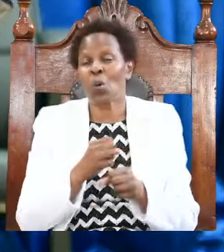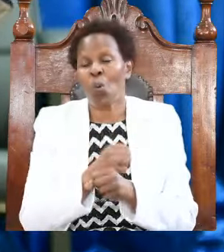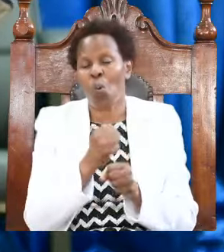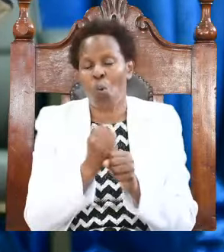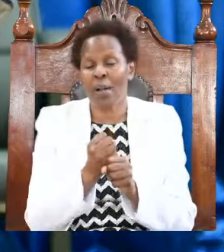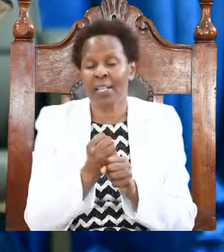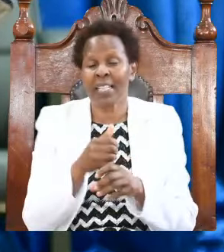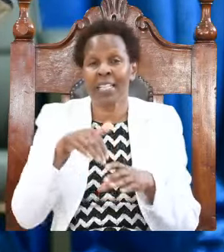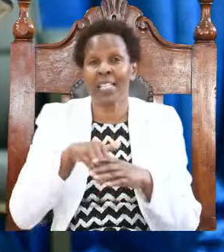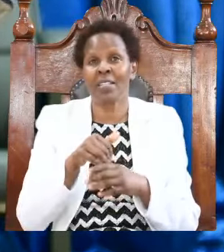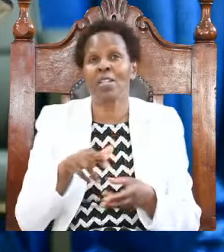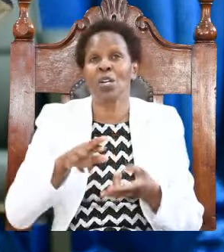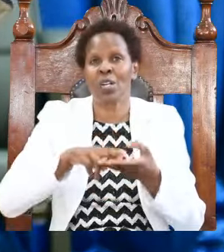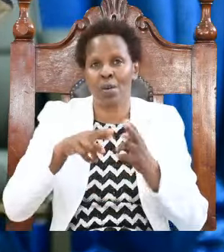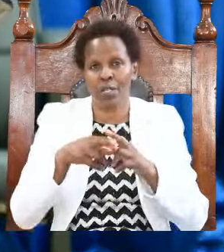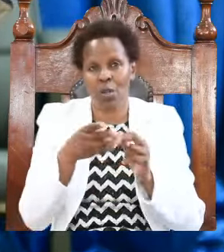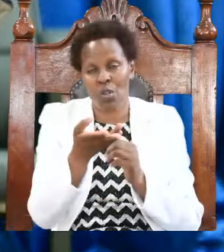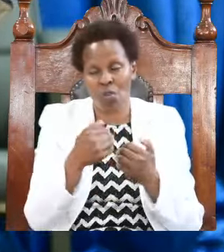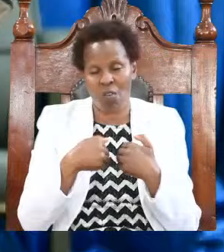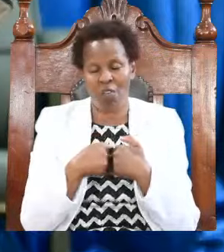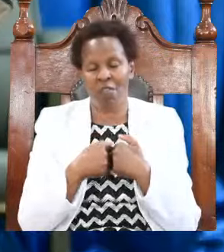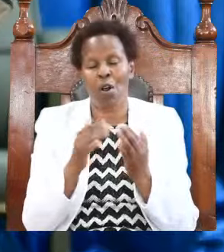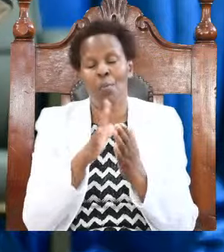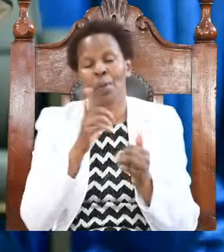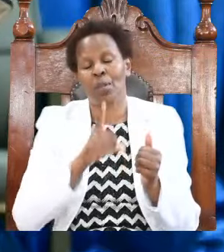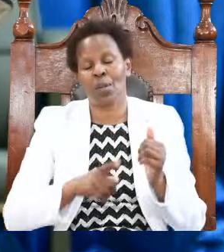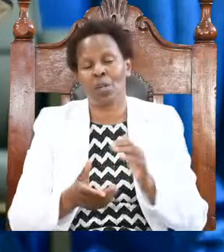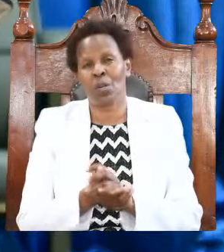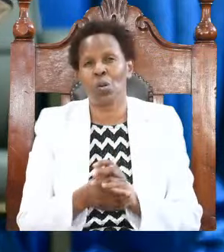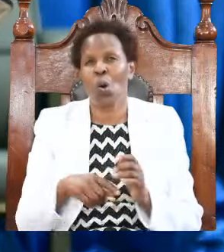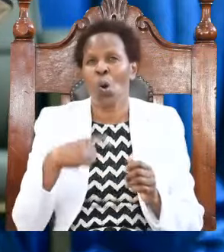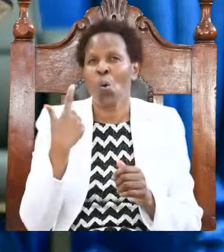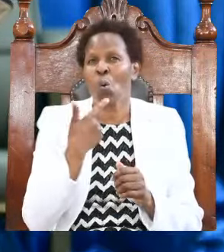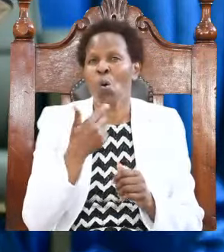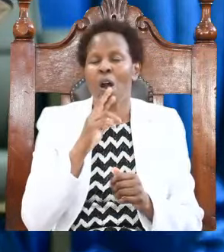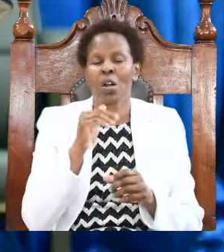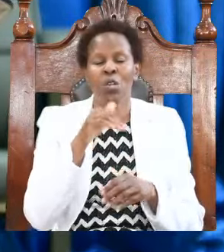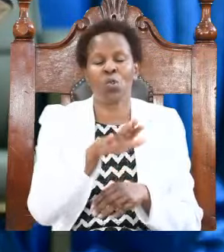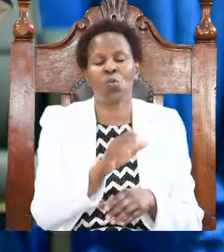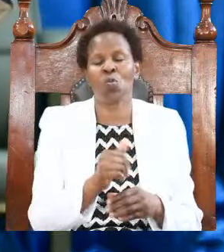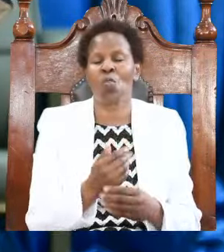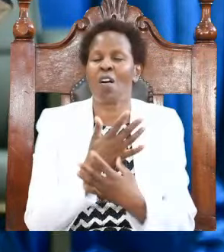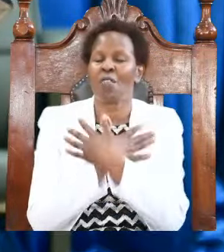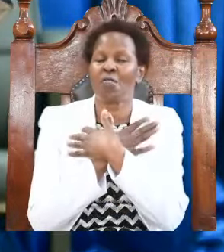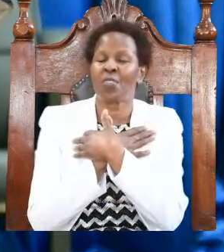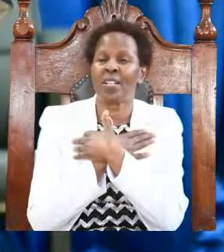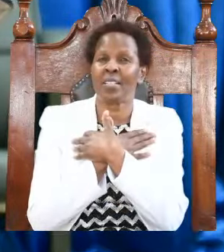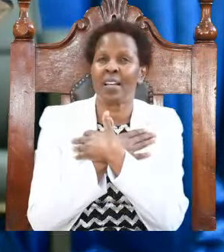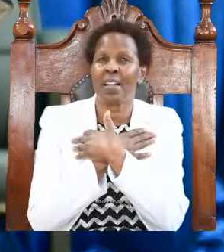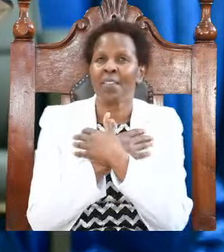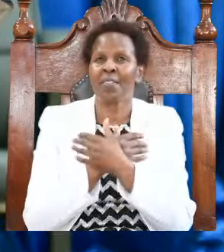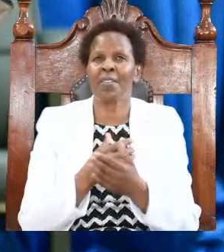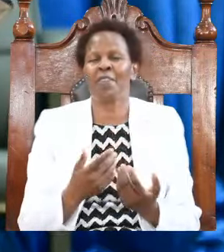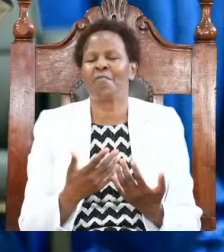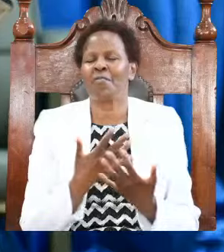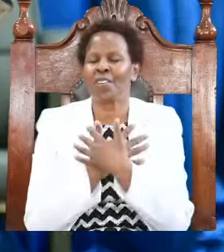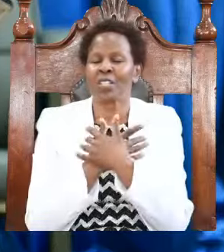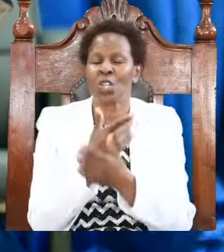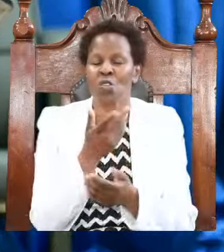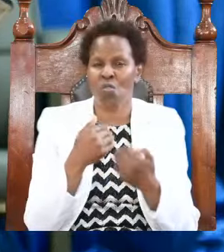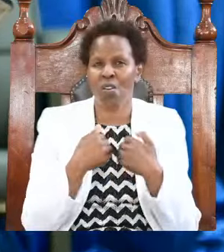the relationships that we have. Praise be to God. Who are your friends? What is the company that you